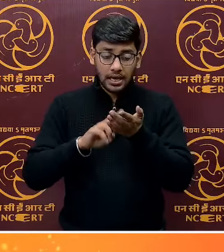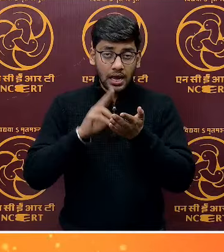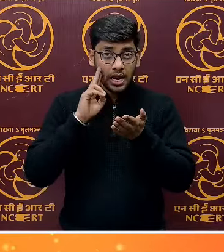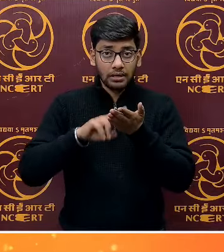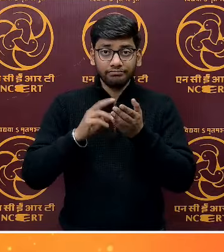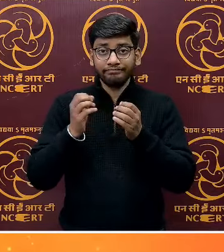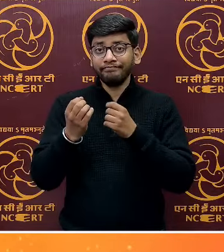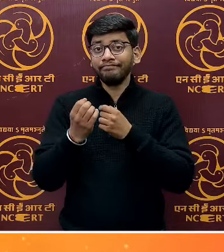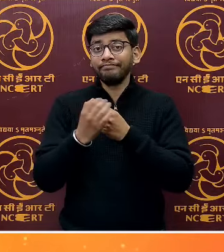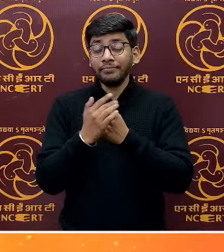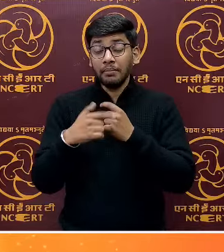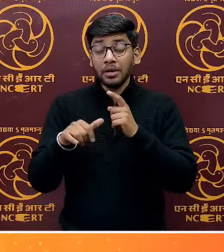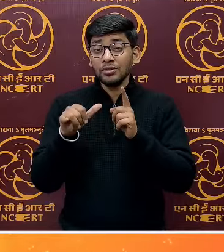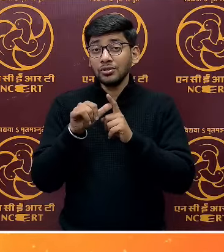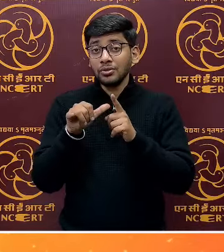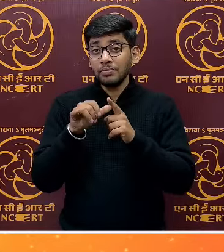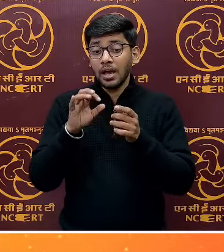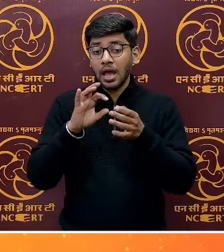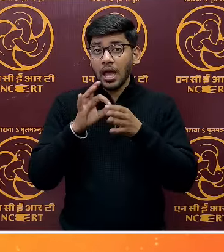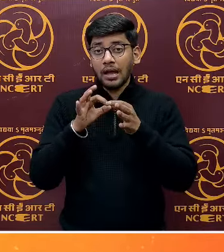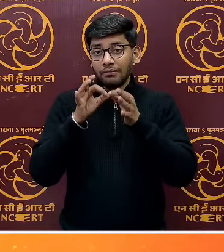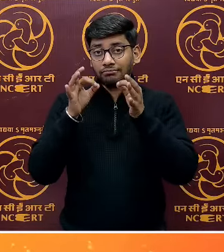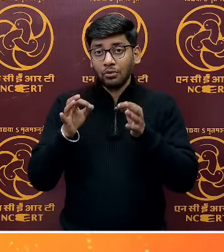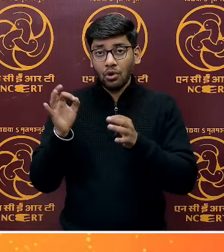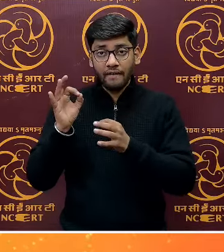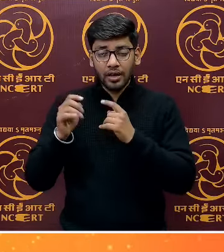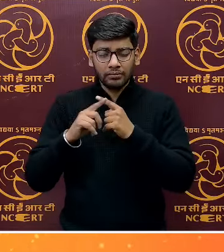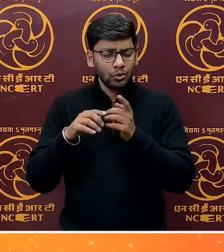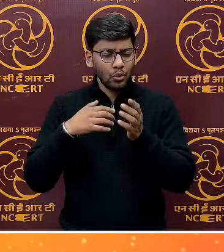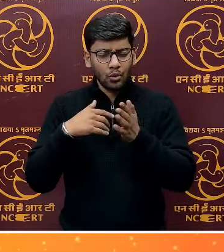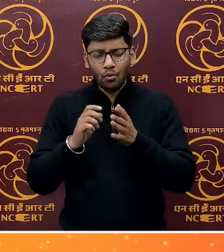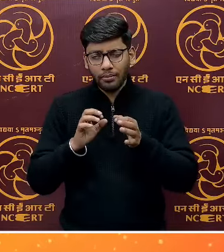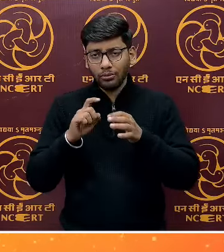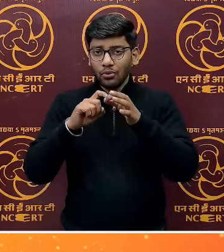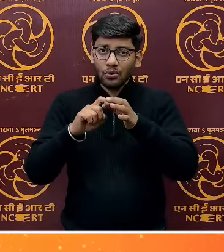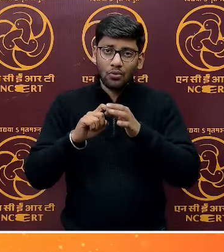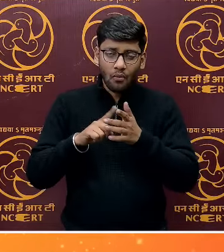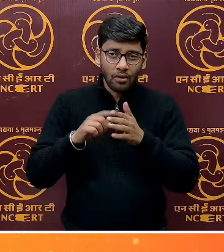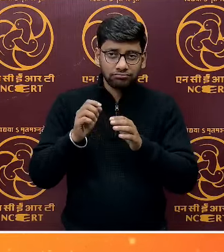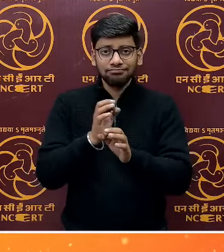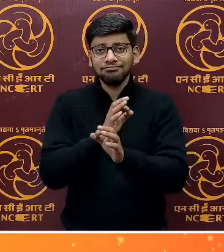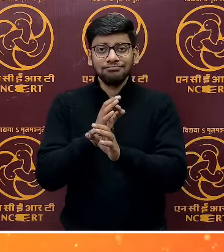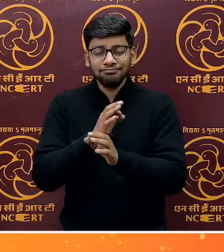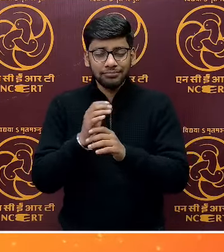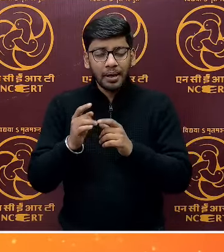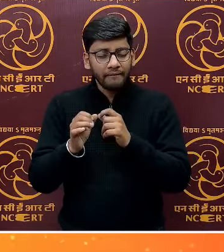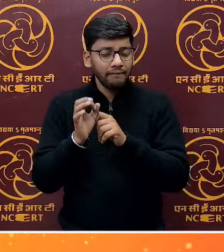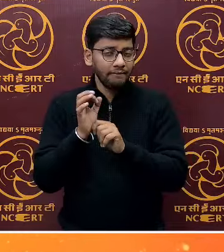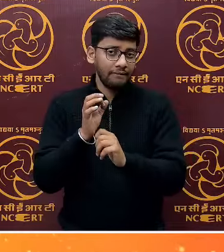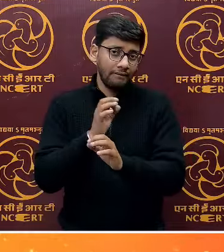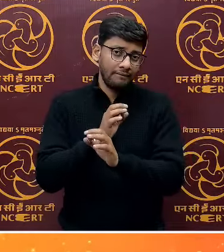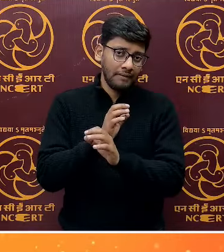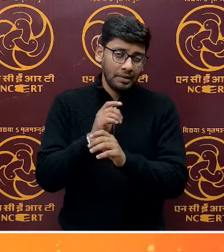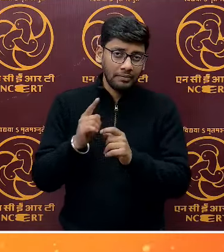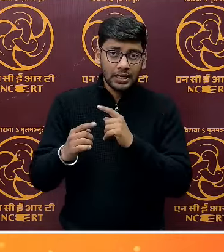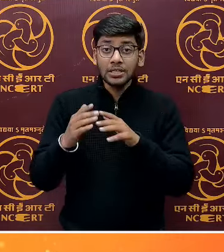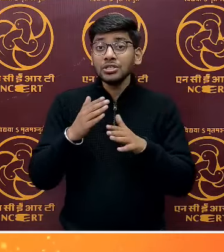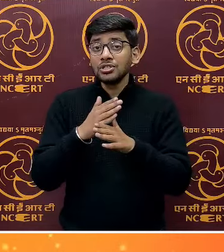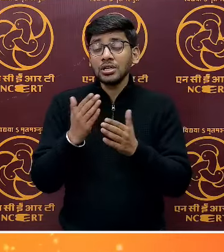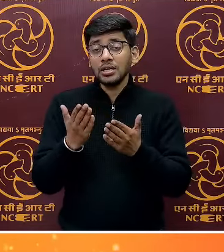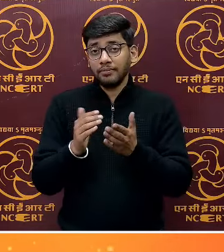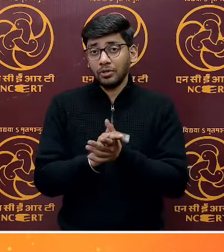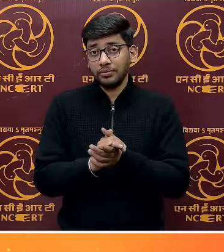tth.class6@ciet.nic.in, and on our YouTube handle NCERT Official, you can send us your questions, suggestions, and of course your feedback. Now, for